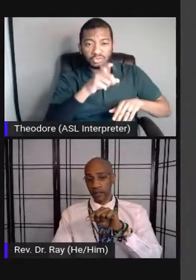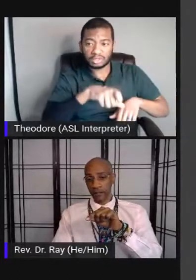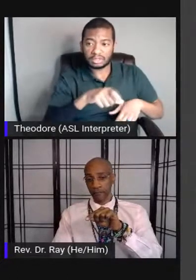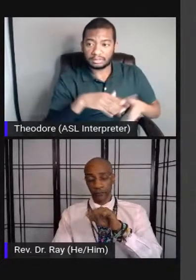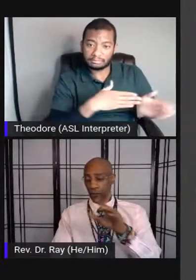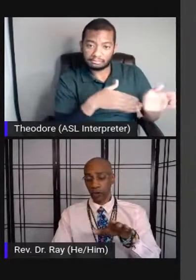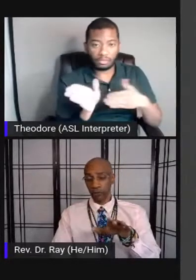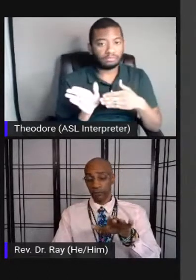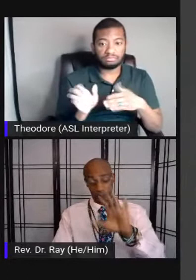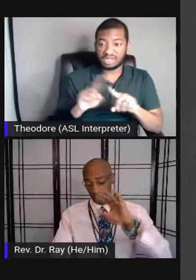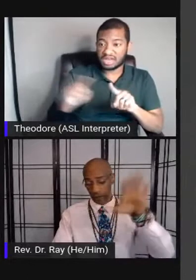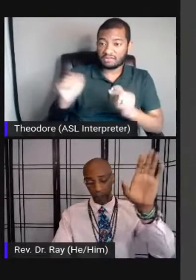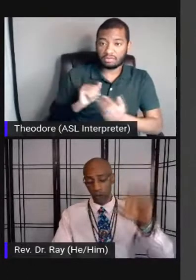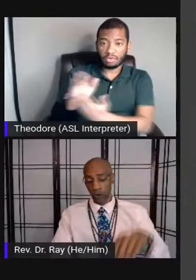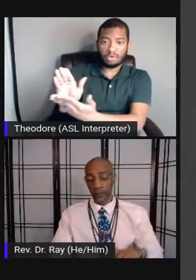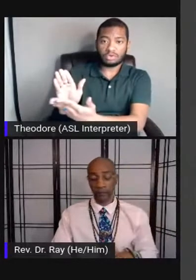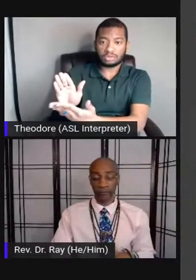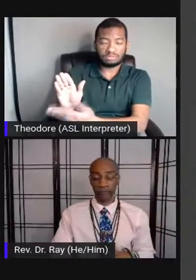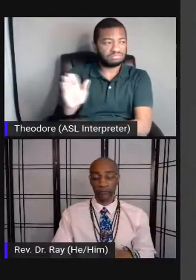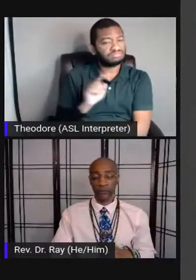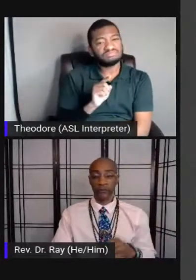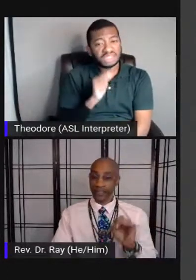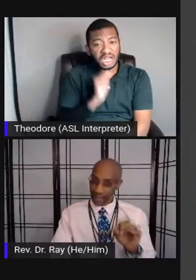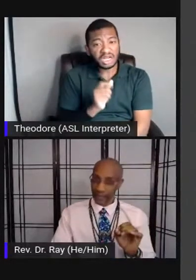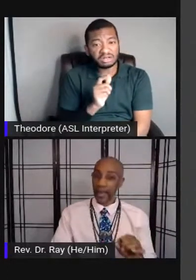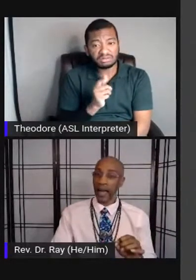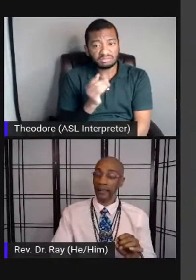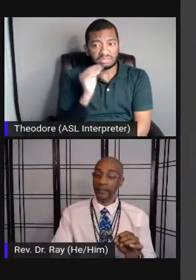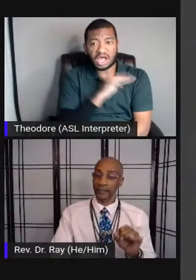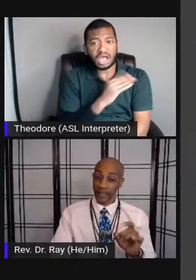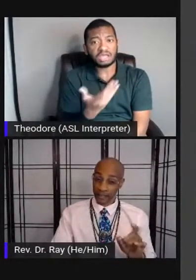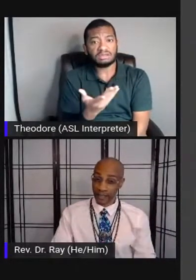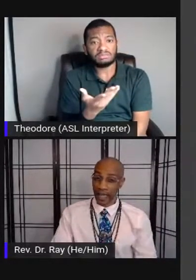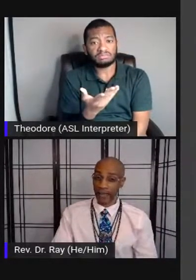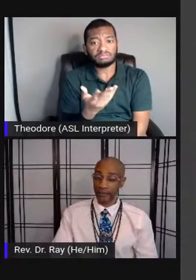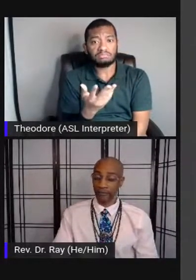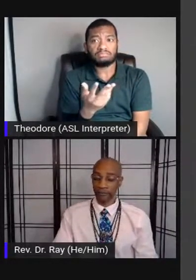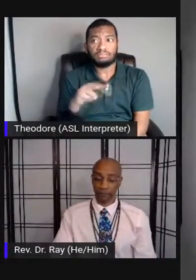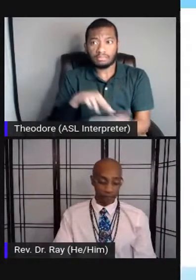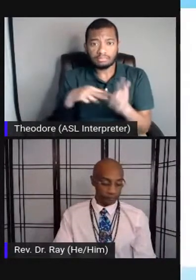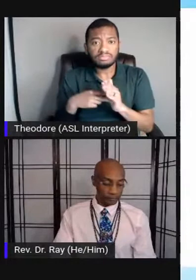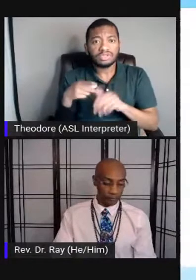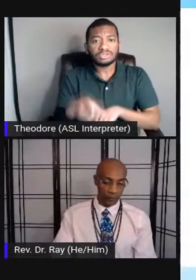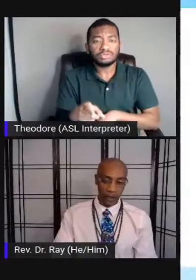this? You don't? Well, keep on going then. It's not a lie. It's a sign.